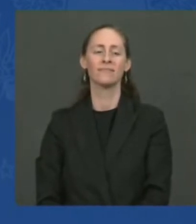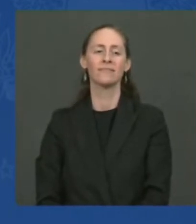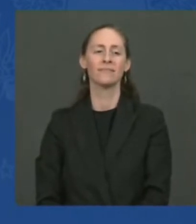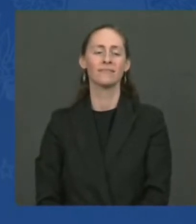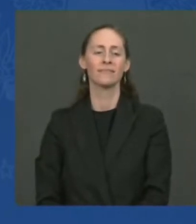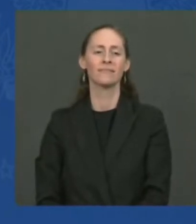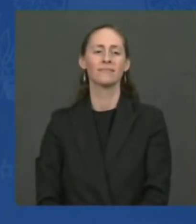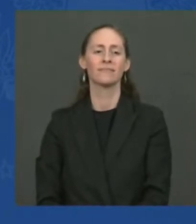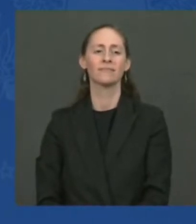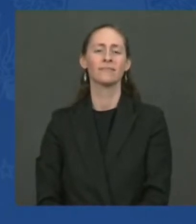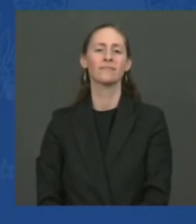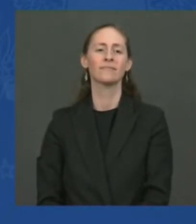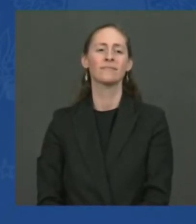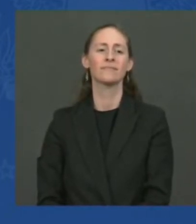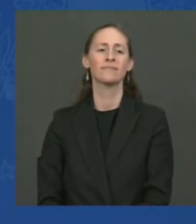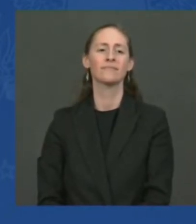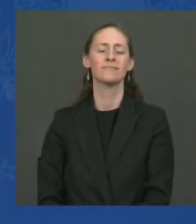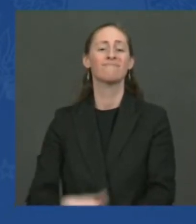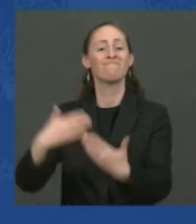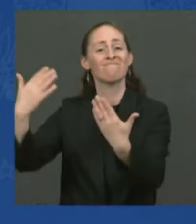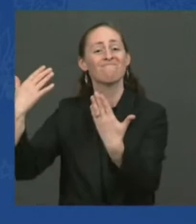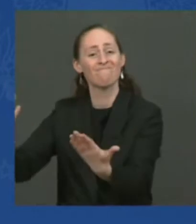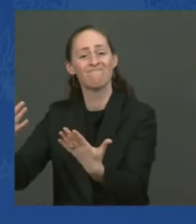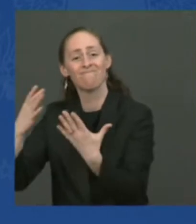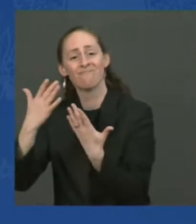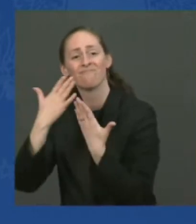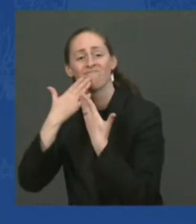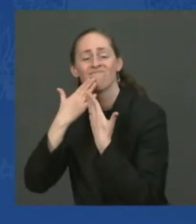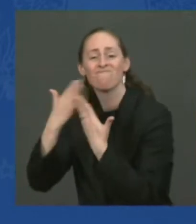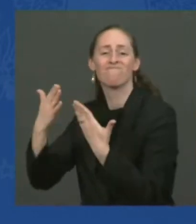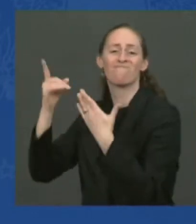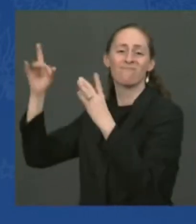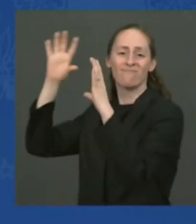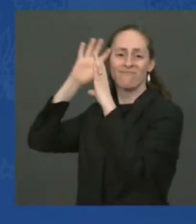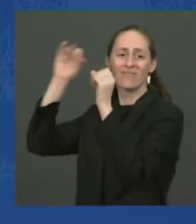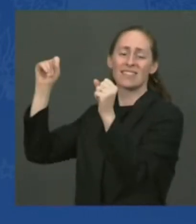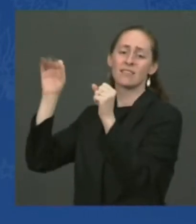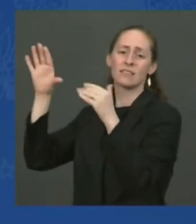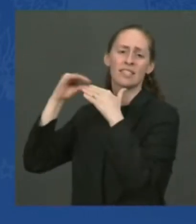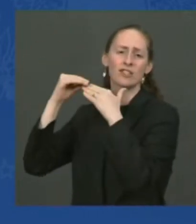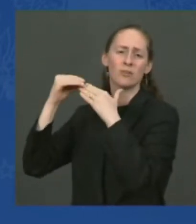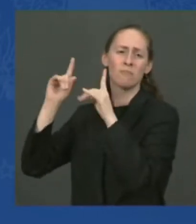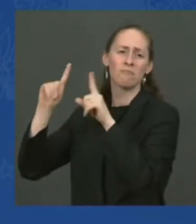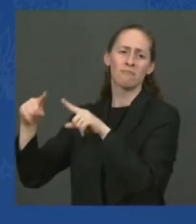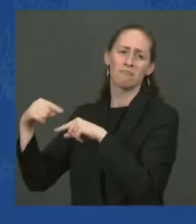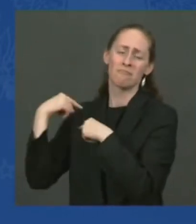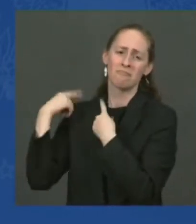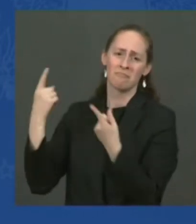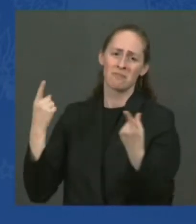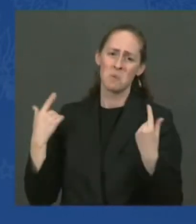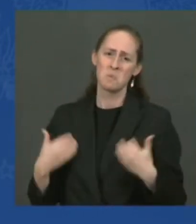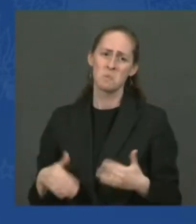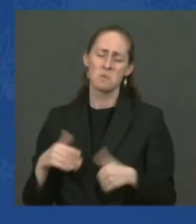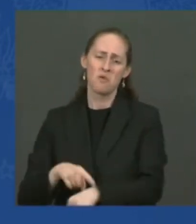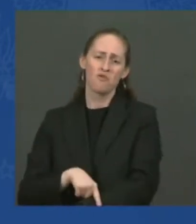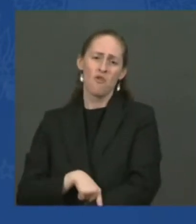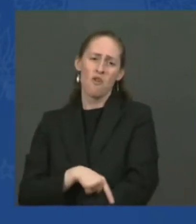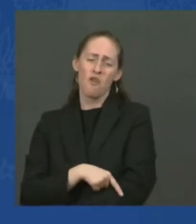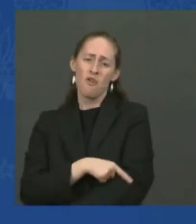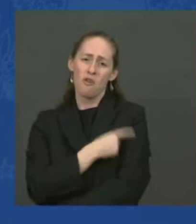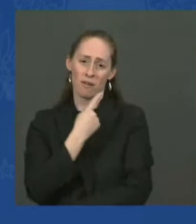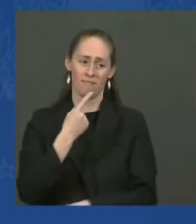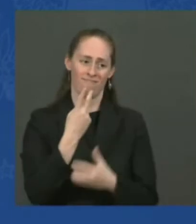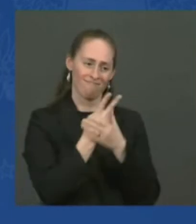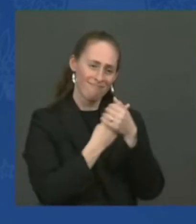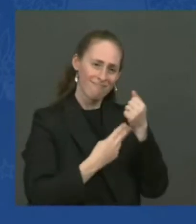So, Mr. President, thank you for your leadership in achieving this long-sought goal on a bipartisan basis. The benefits go on